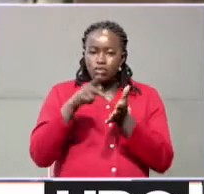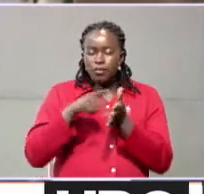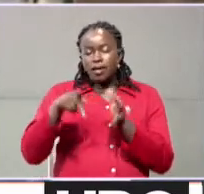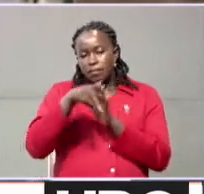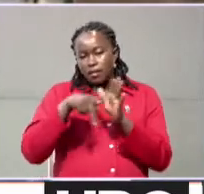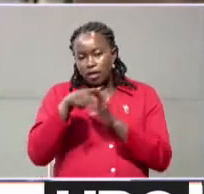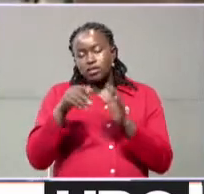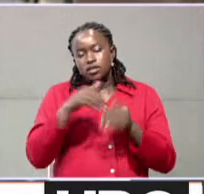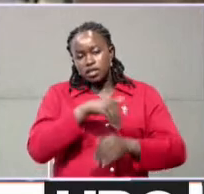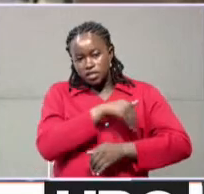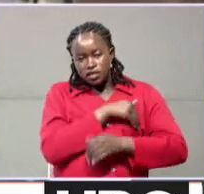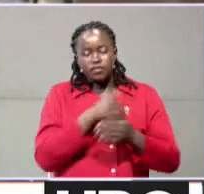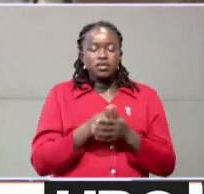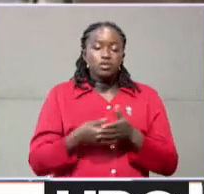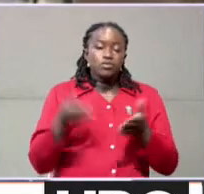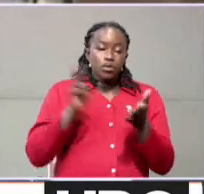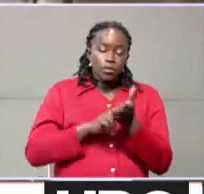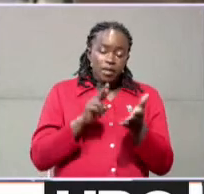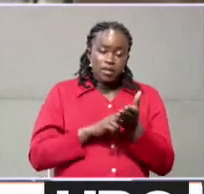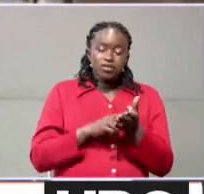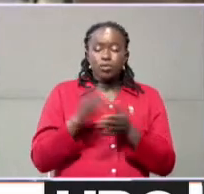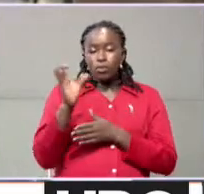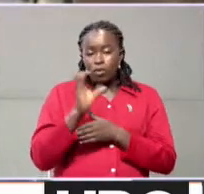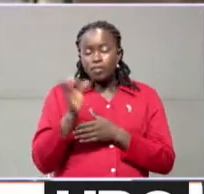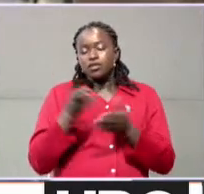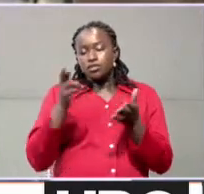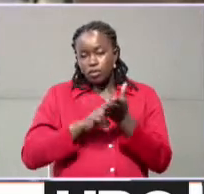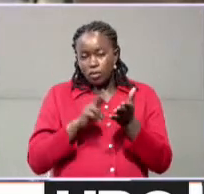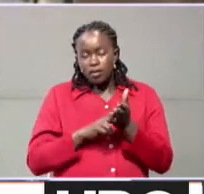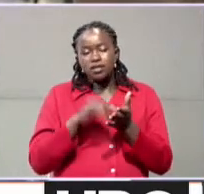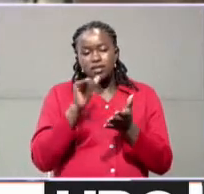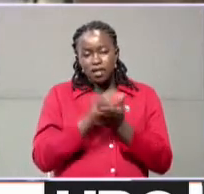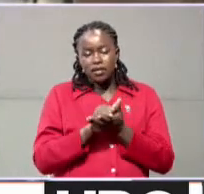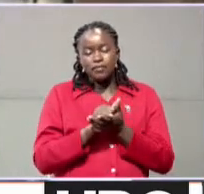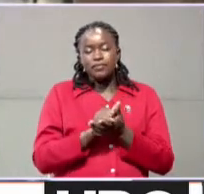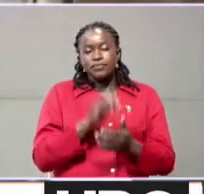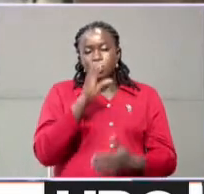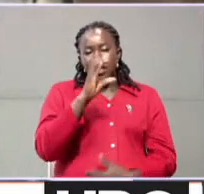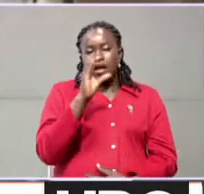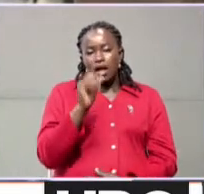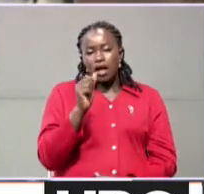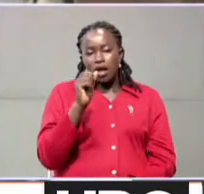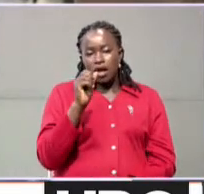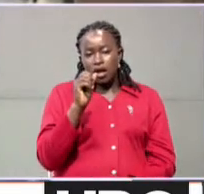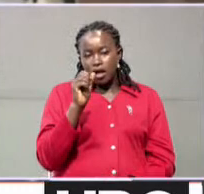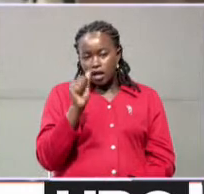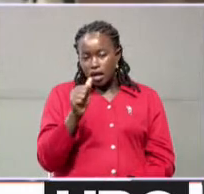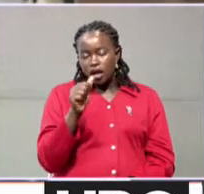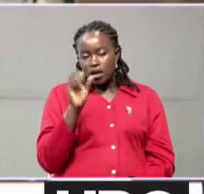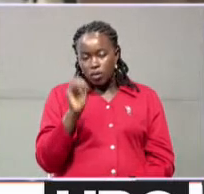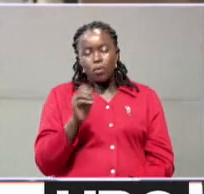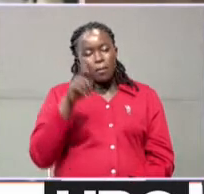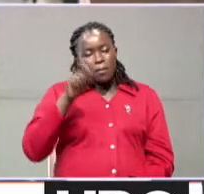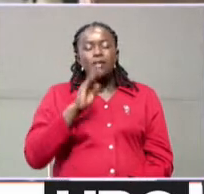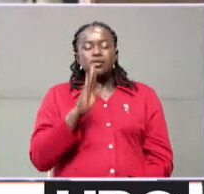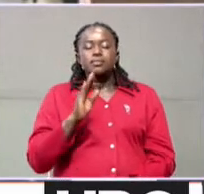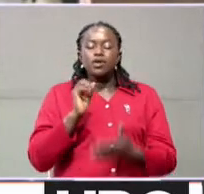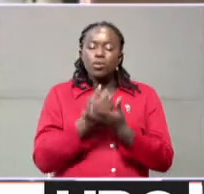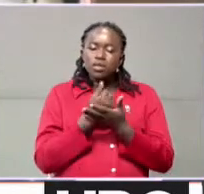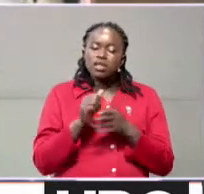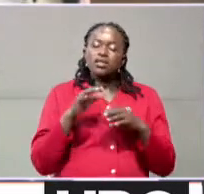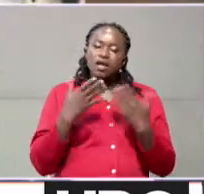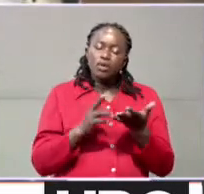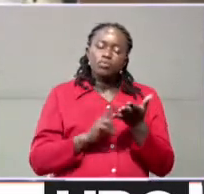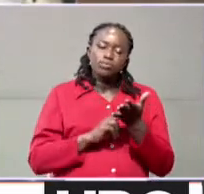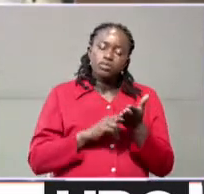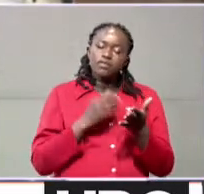chiefs recommendation the committee recommends that the chief administrative officer should be audited on the usage of